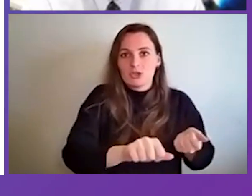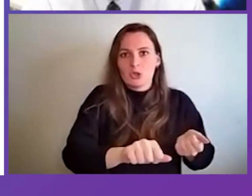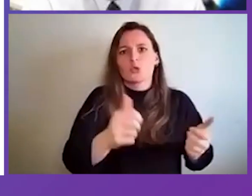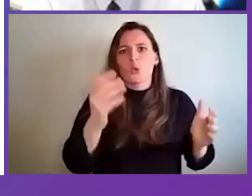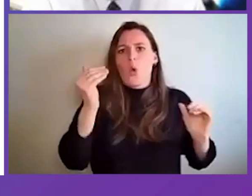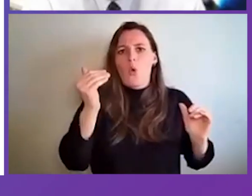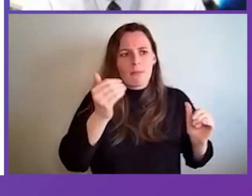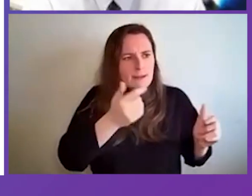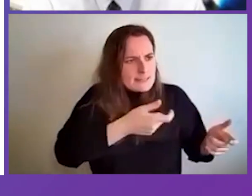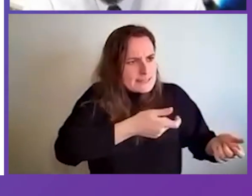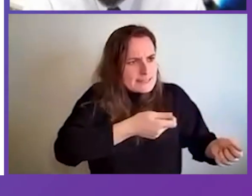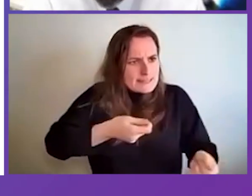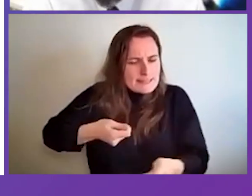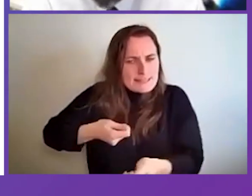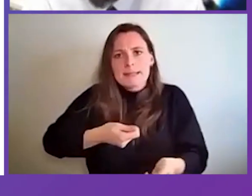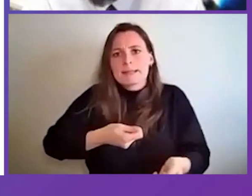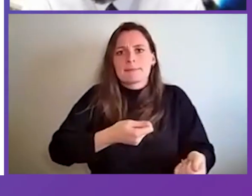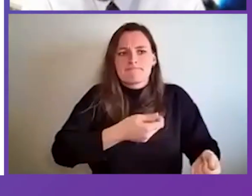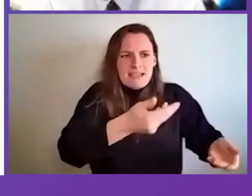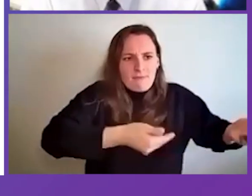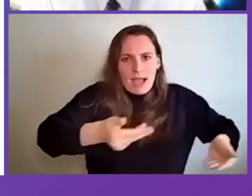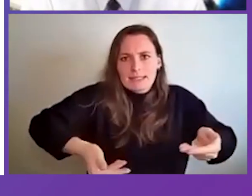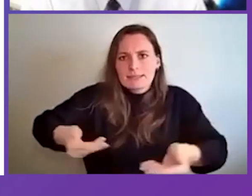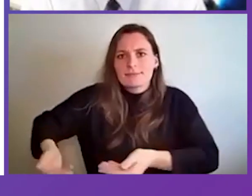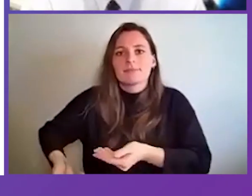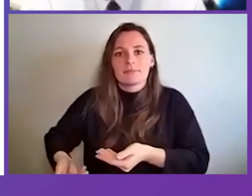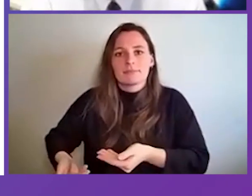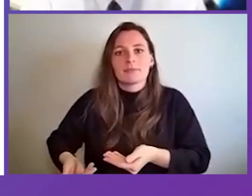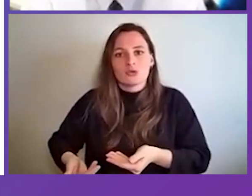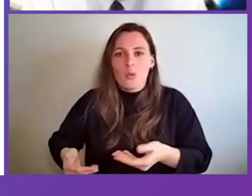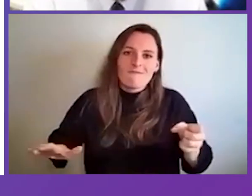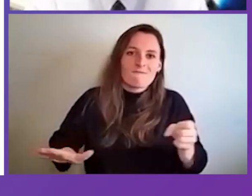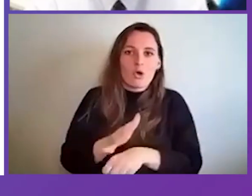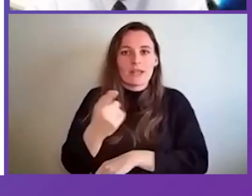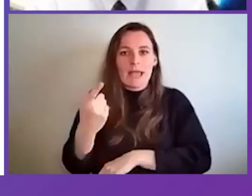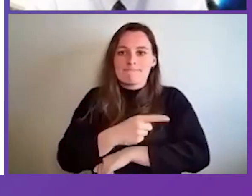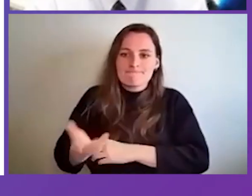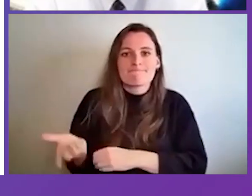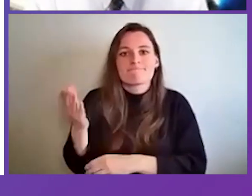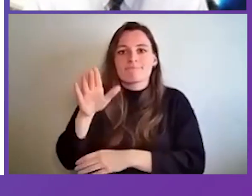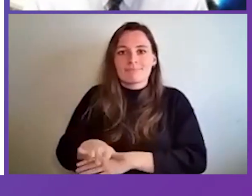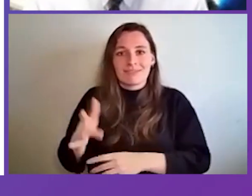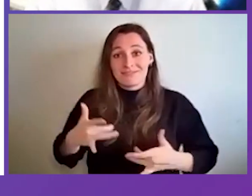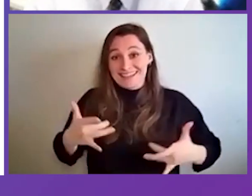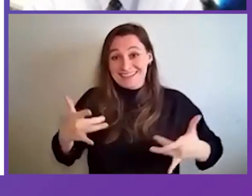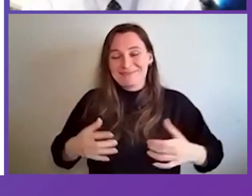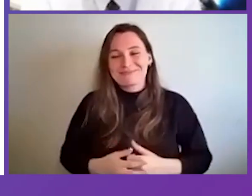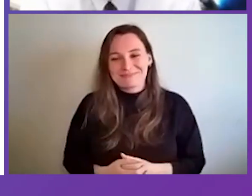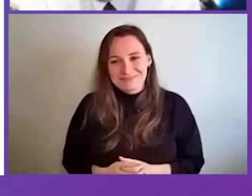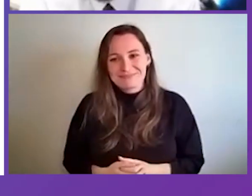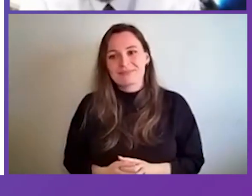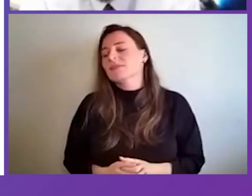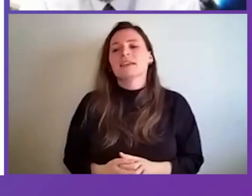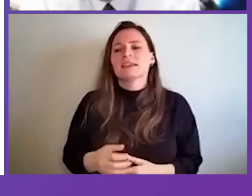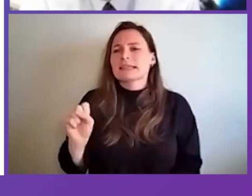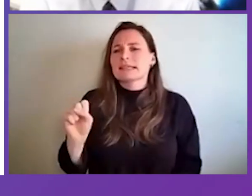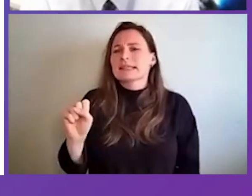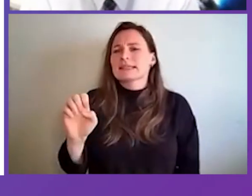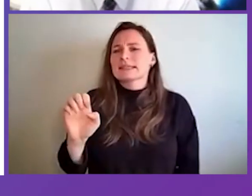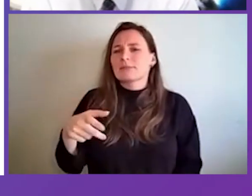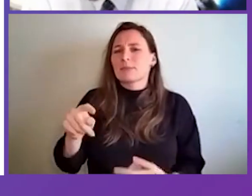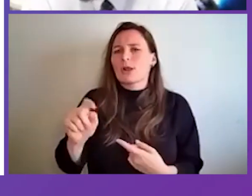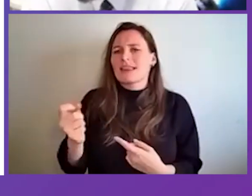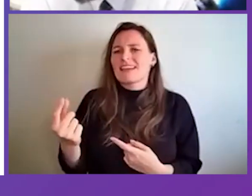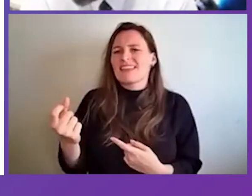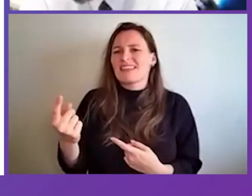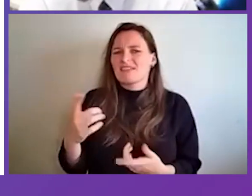be a full day event. By the way, I know September 11th sounds like a strange day to hold this